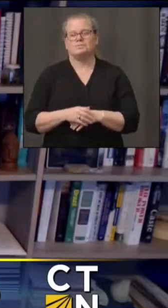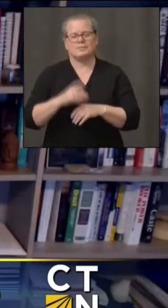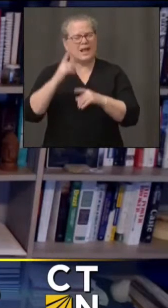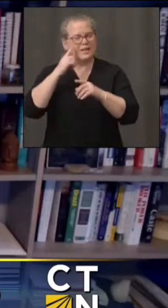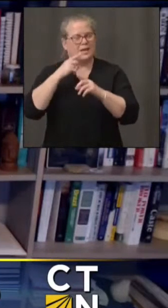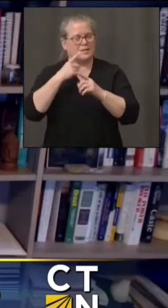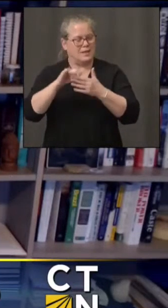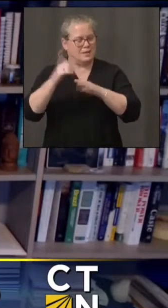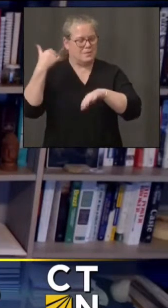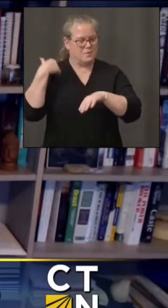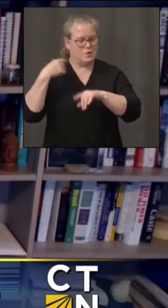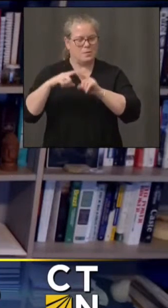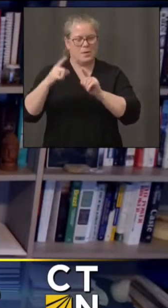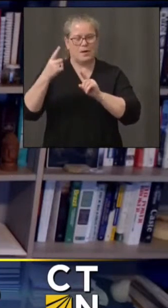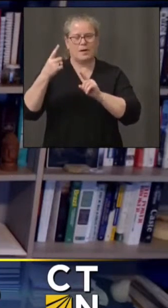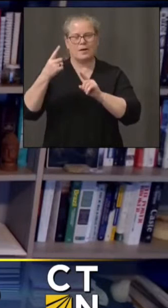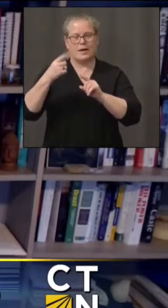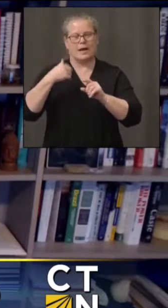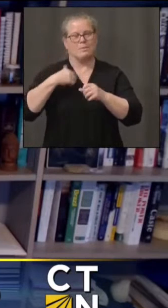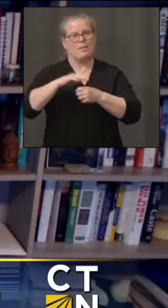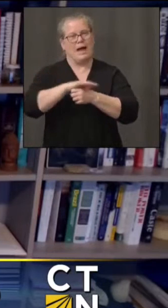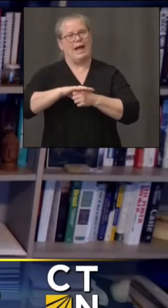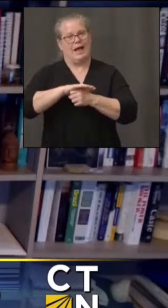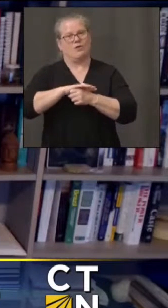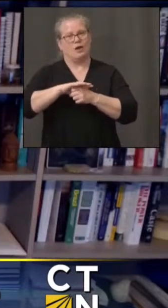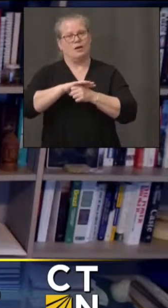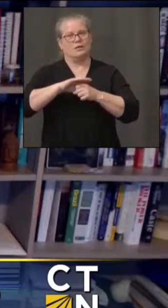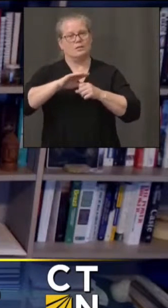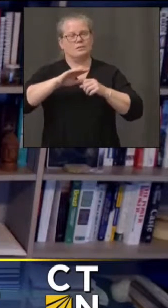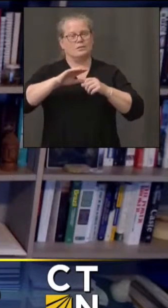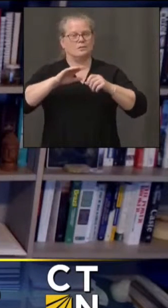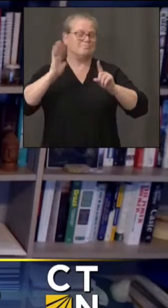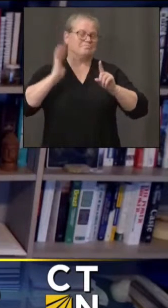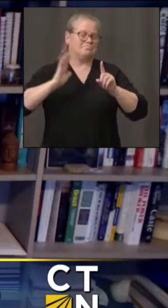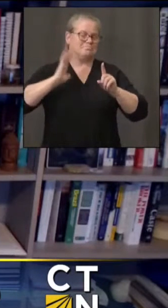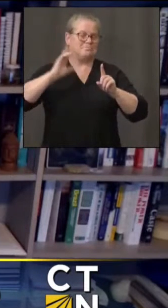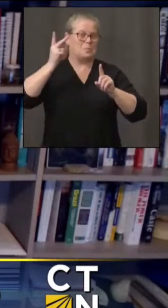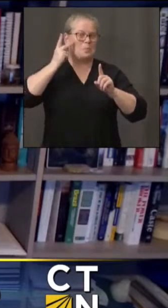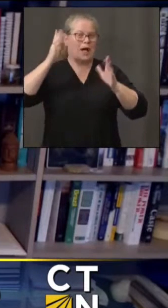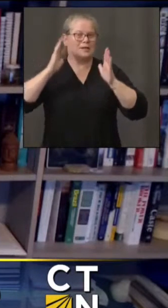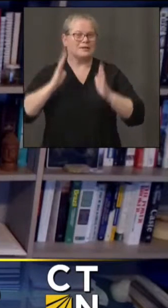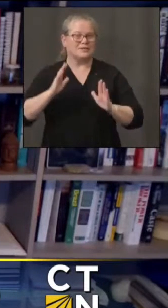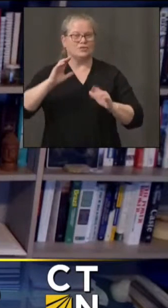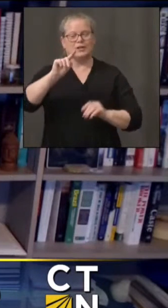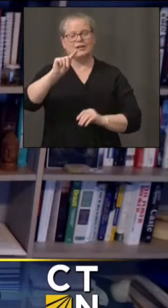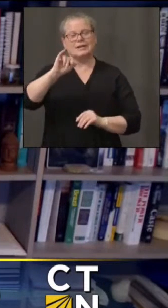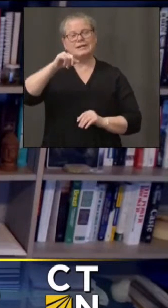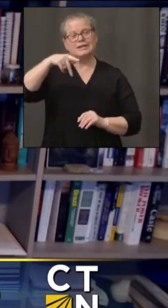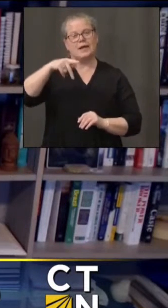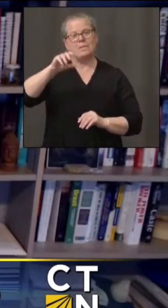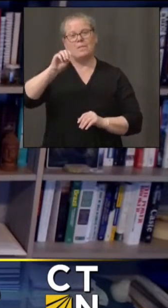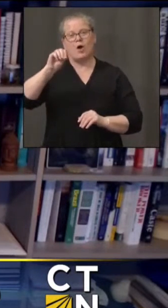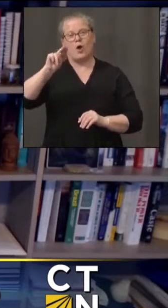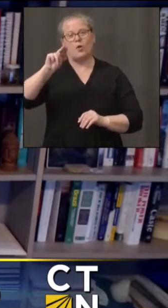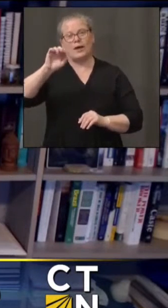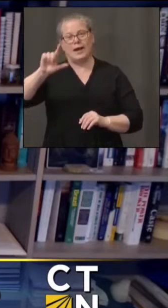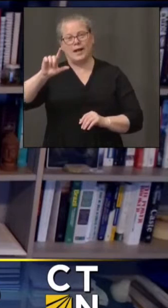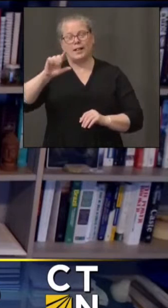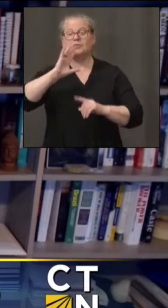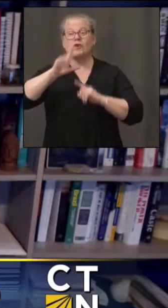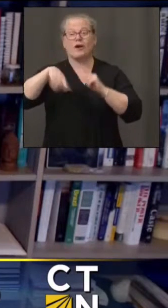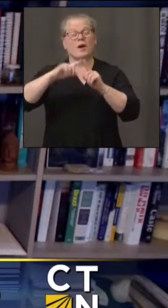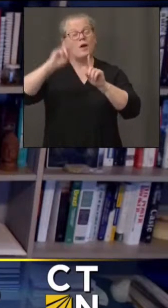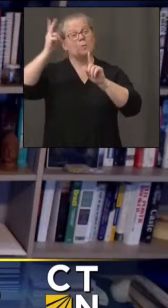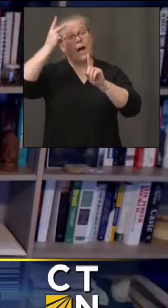the politician in my era that I admired a lot was Tip O'Neill. And he said that all politics is local. Well, it's the same with